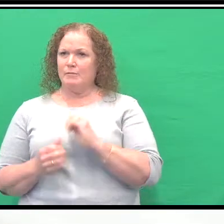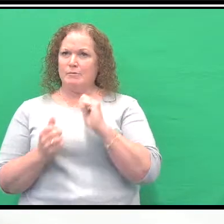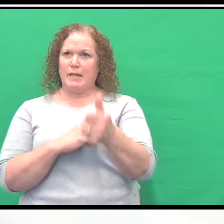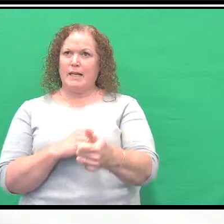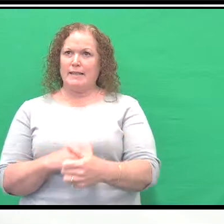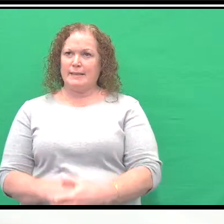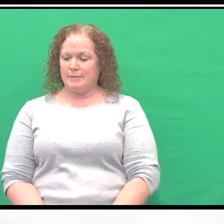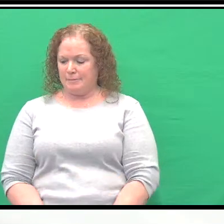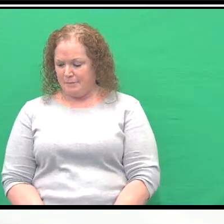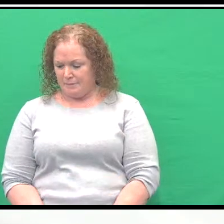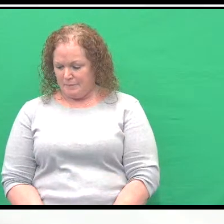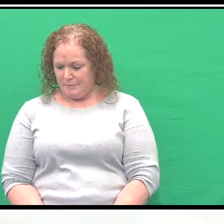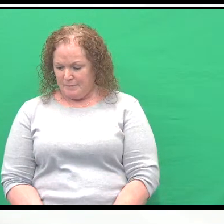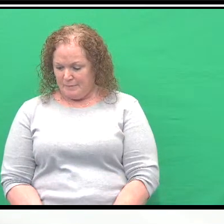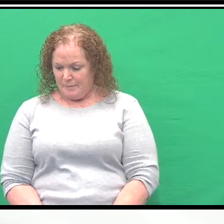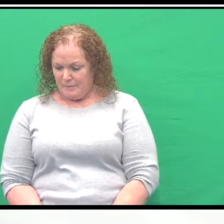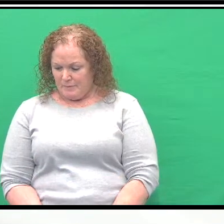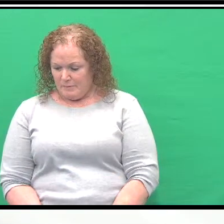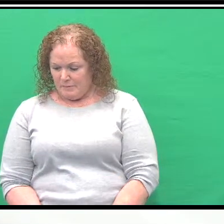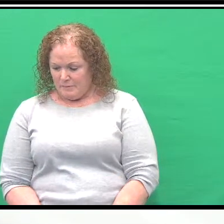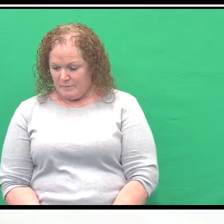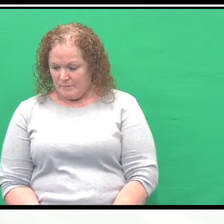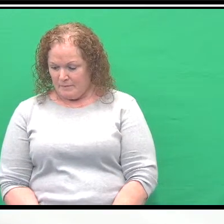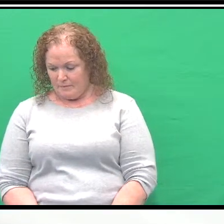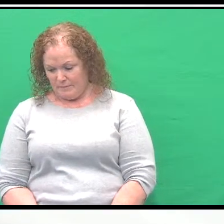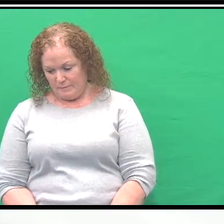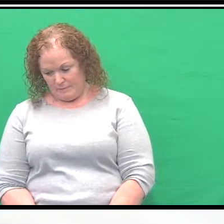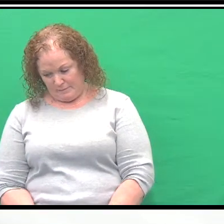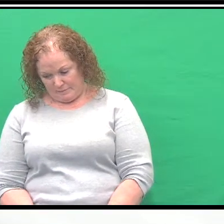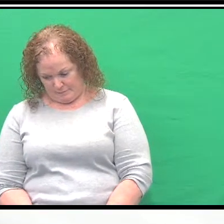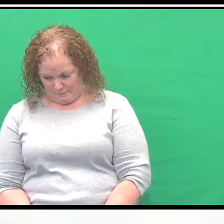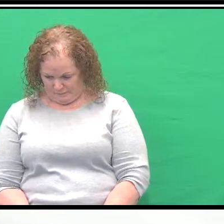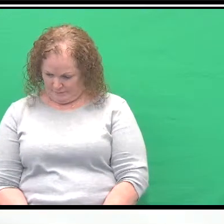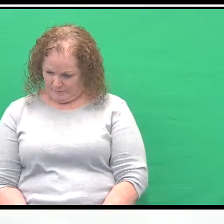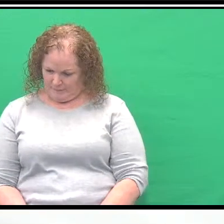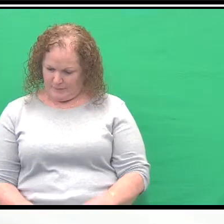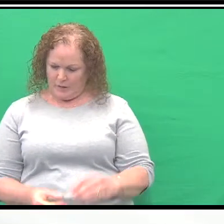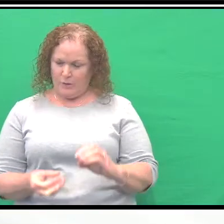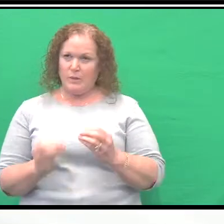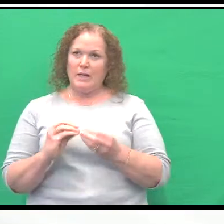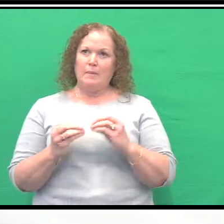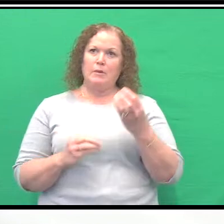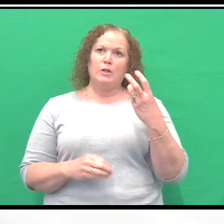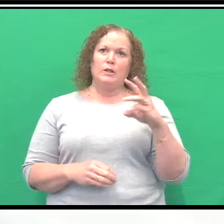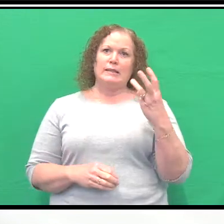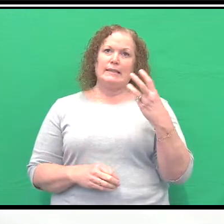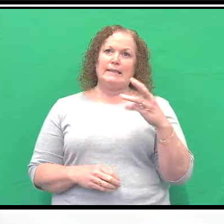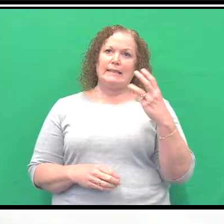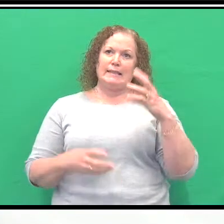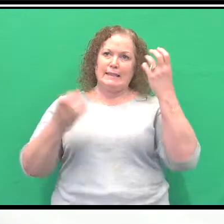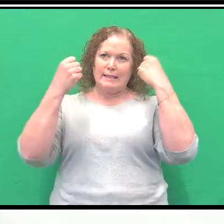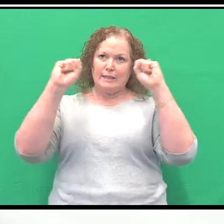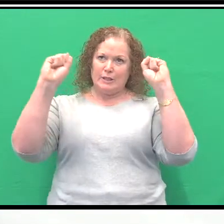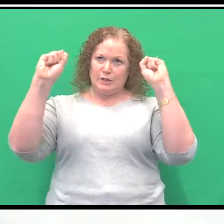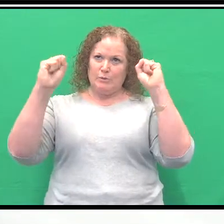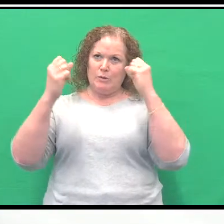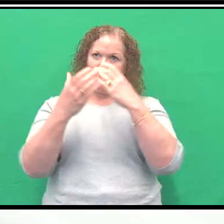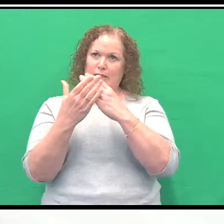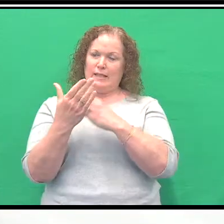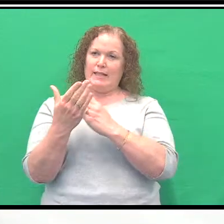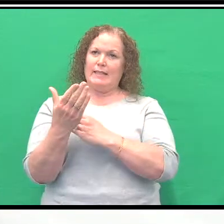you. That brings us to item 16, superintendent's consent item. This is where we're going